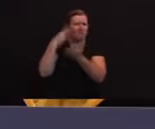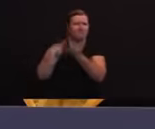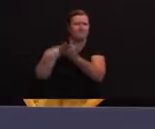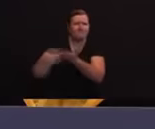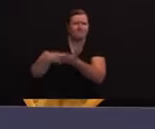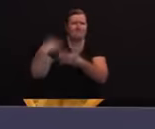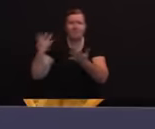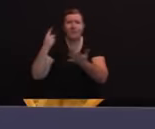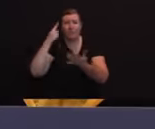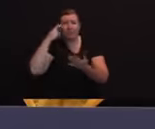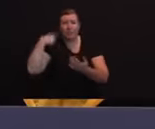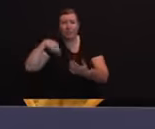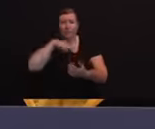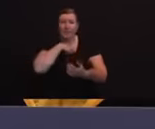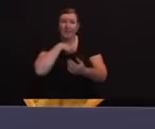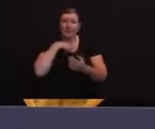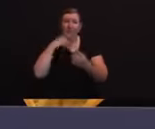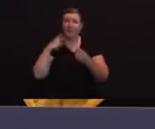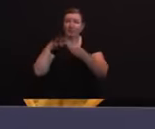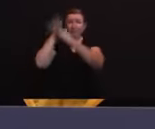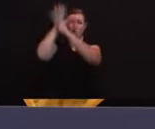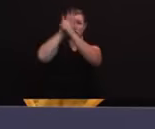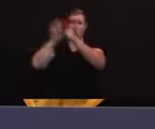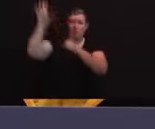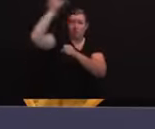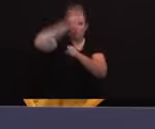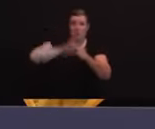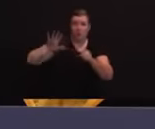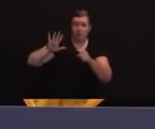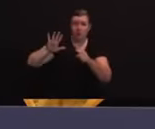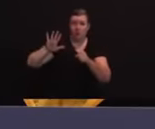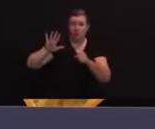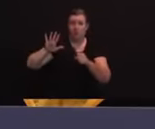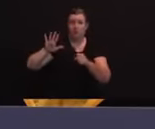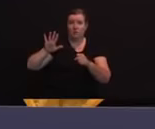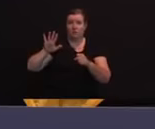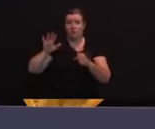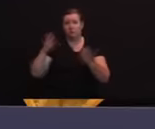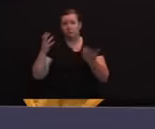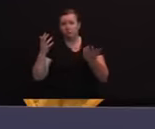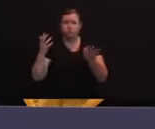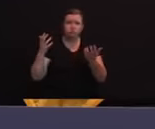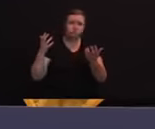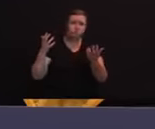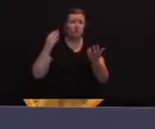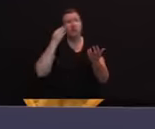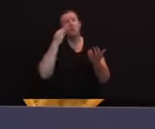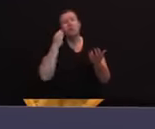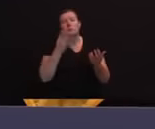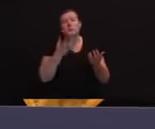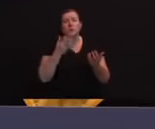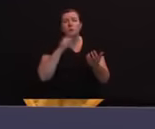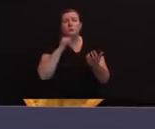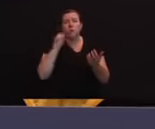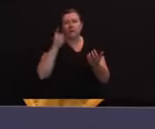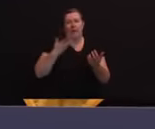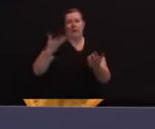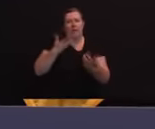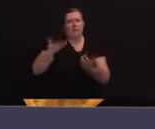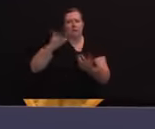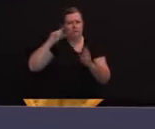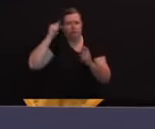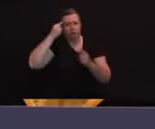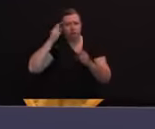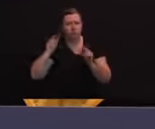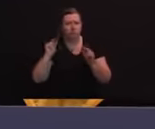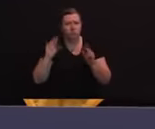as a region, and I should also say Governor Raimondo and Baker had wanted to be on it. They couldn't be. I don't want to speak for all the other six, but I think the